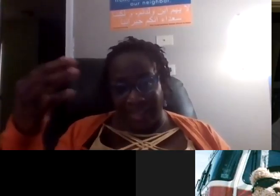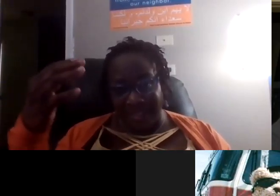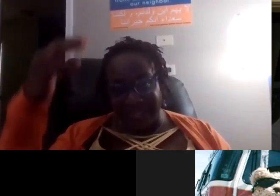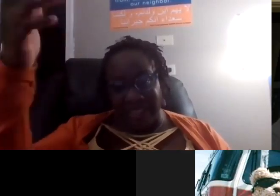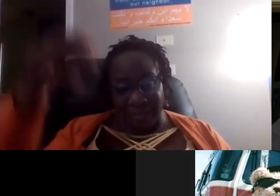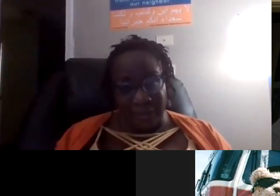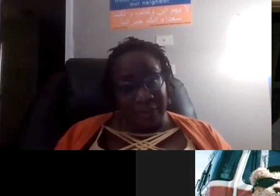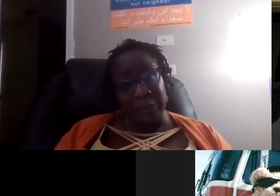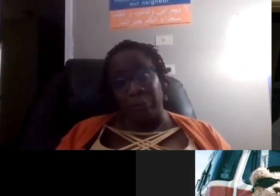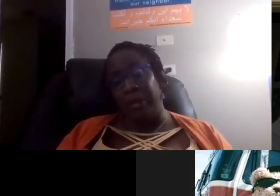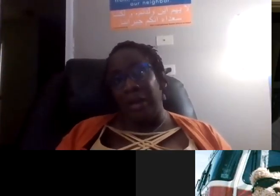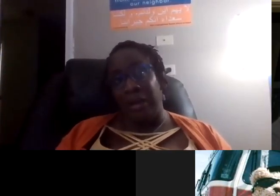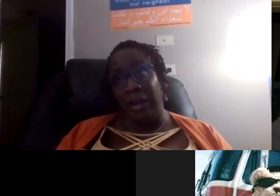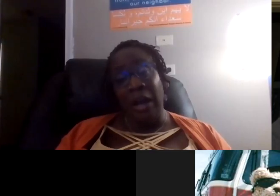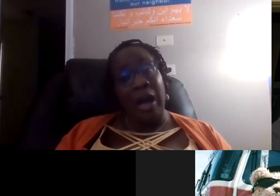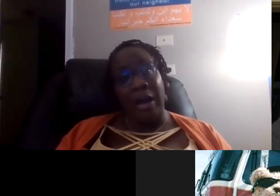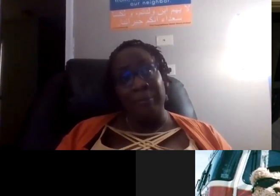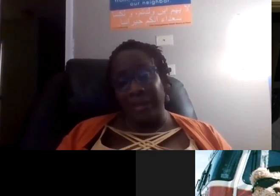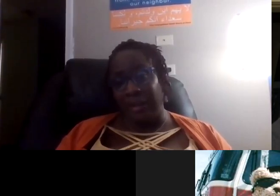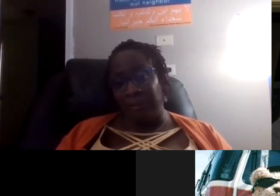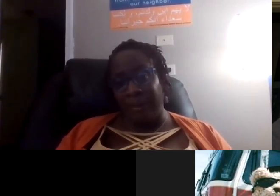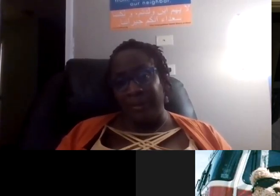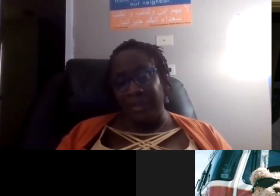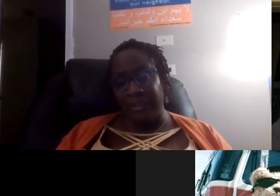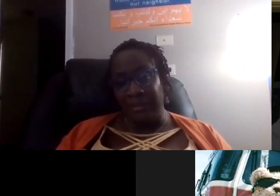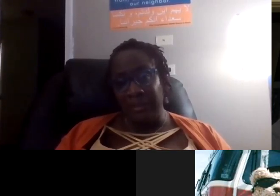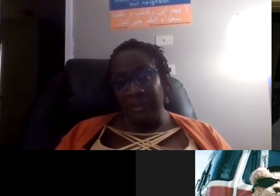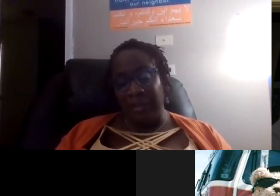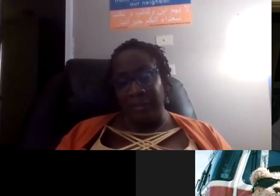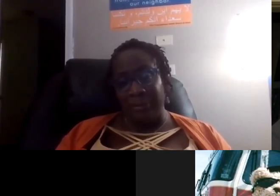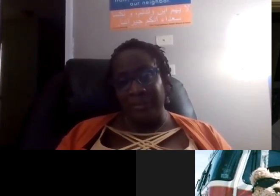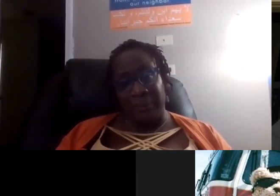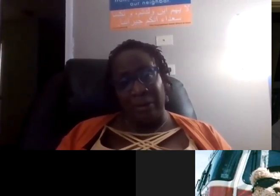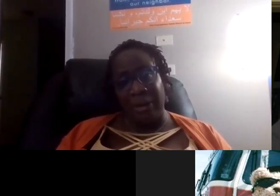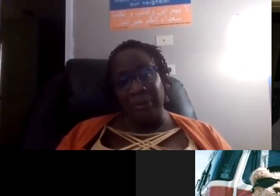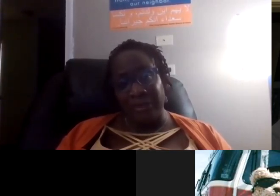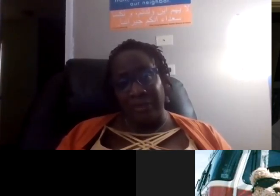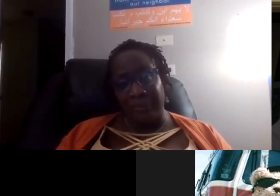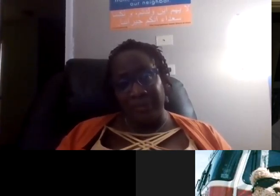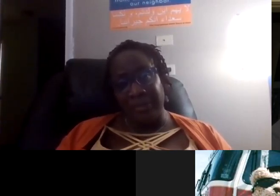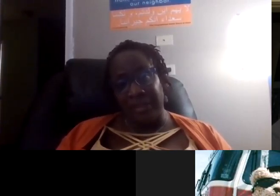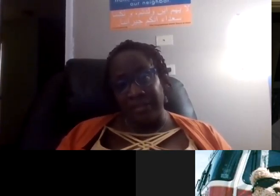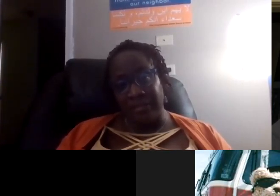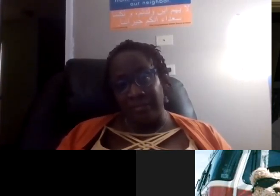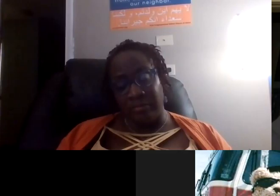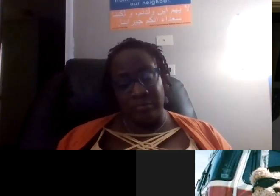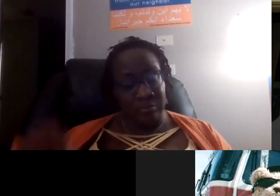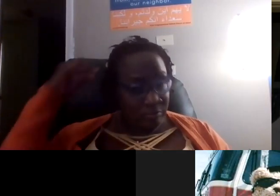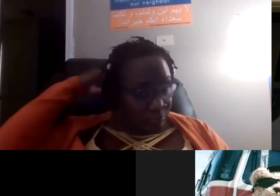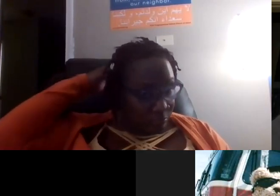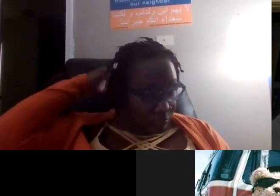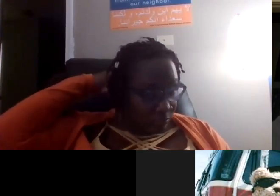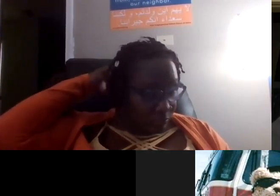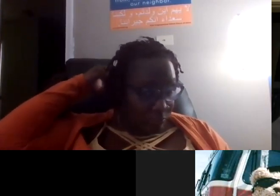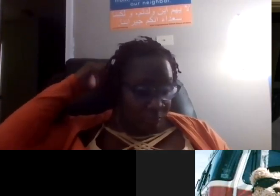physical thing I can say. Here's the thing. So I'm planning on popping in a little bit tomorrow. So okay.